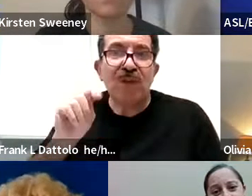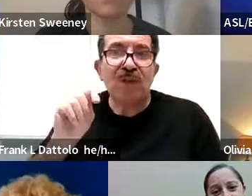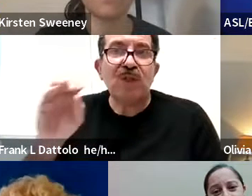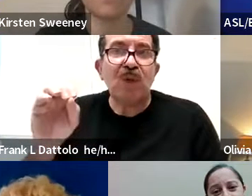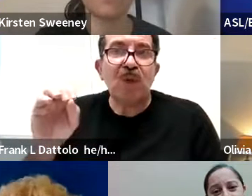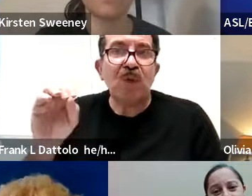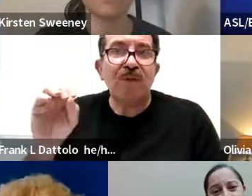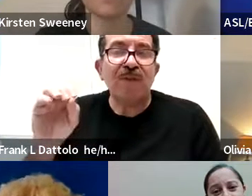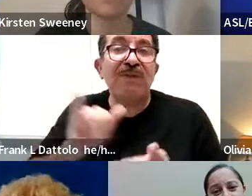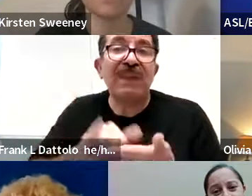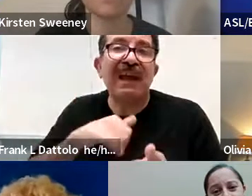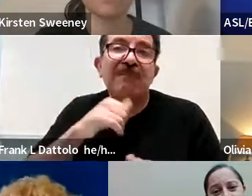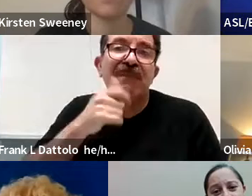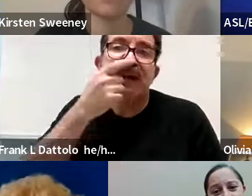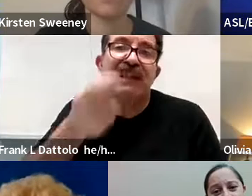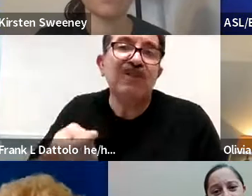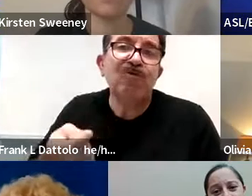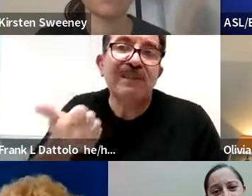there's replacements, maybe it's,